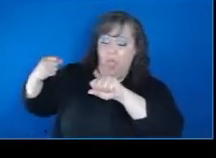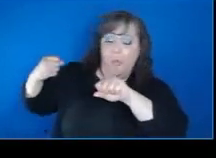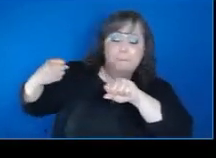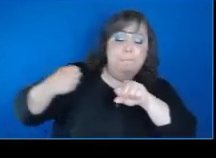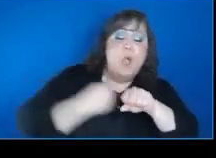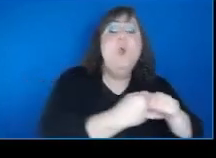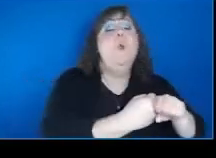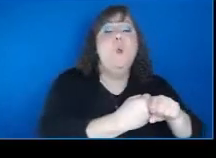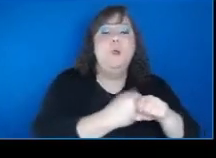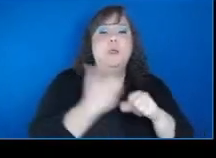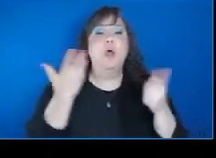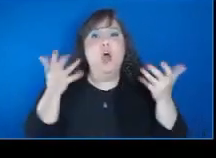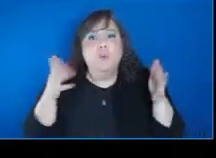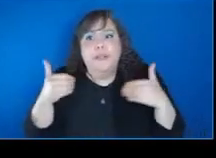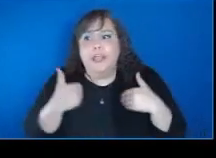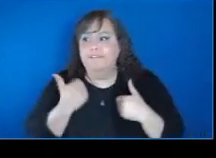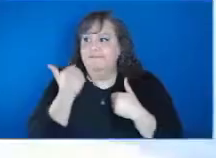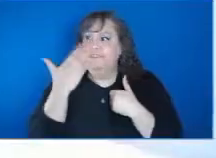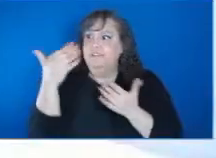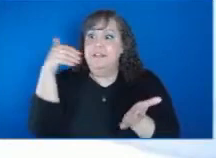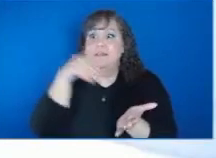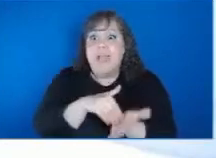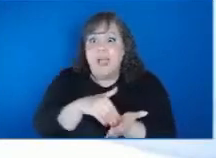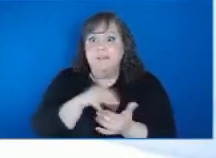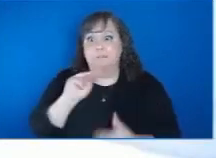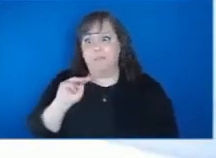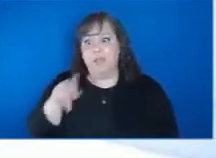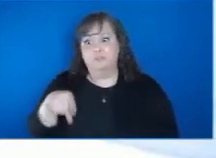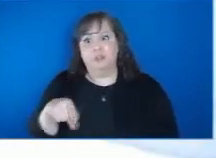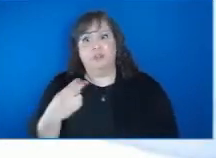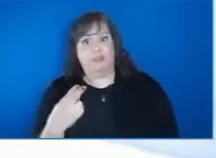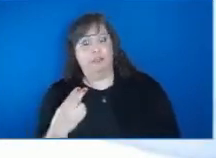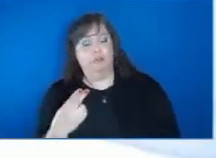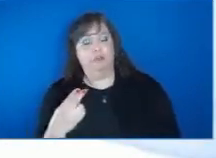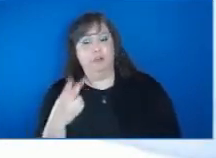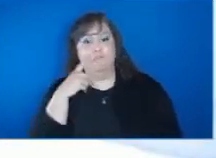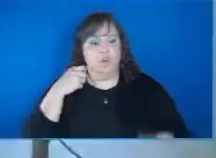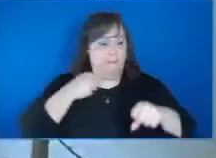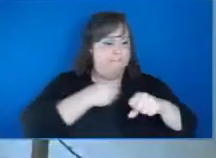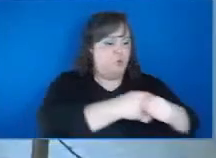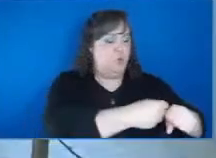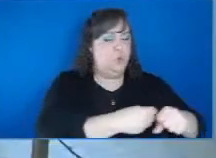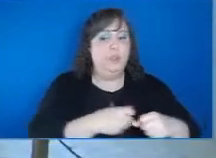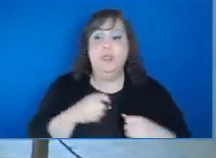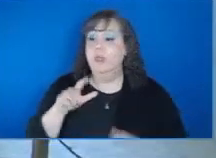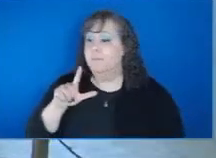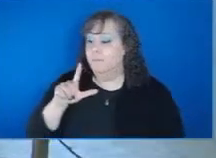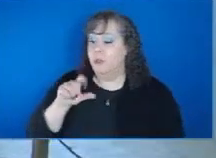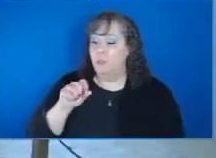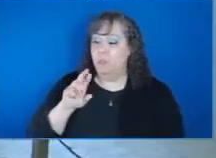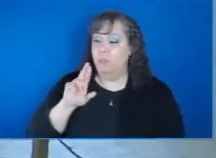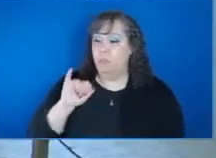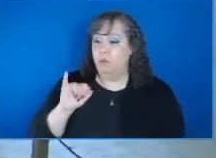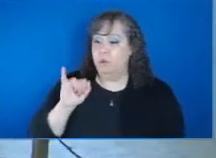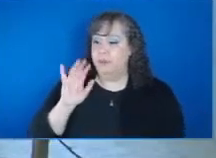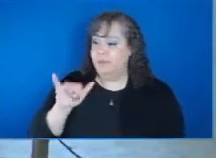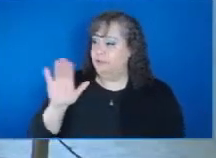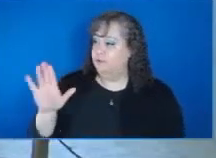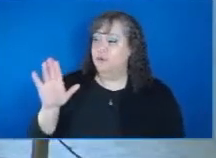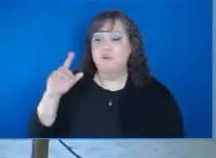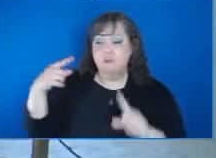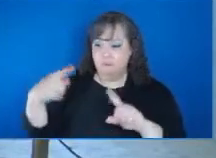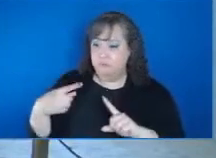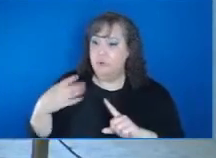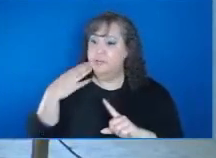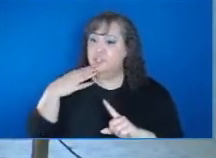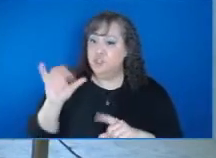hour to hit the asteroid. Yeah, but I think Lori's point is good too, right? Yeah. I mean, that this is just one technology, exactly. Right? It's the most mature. It's the one